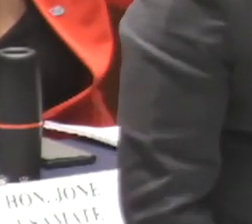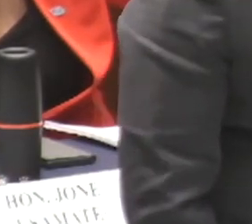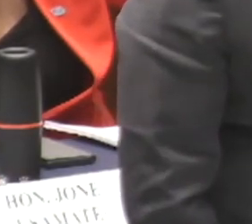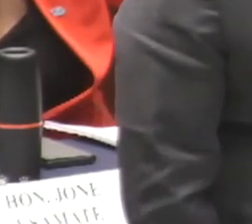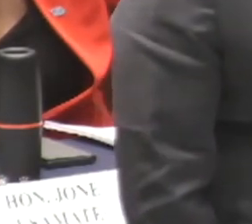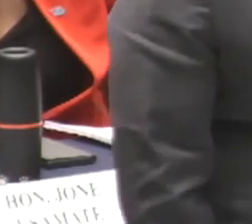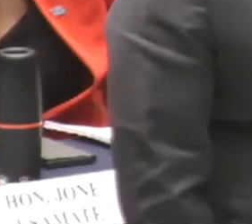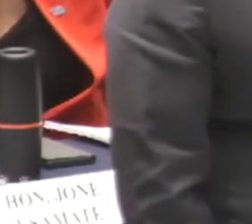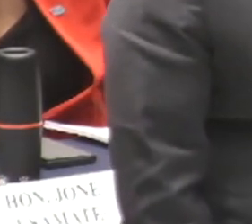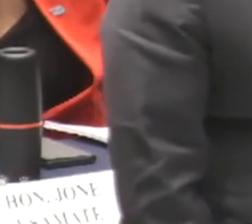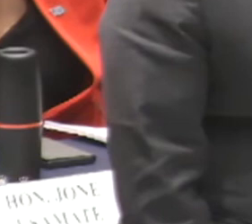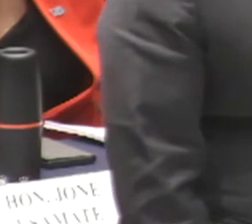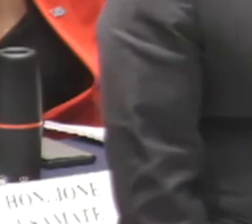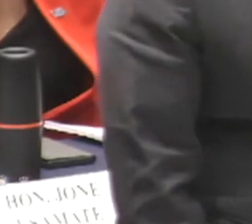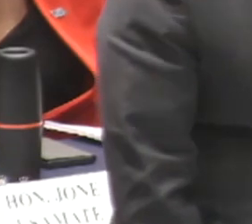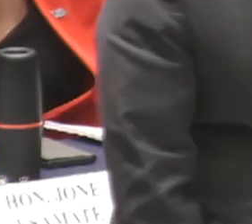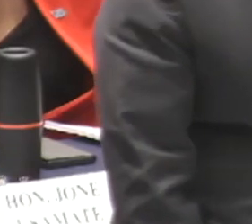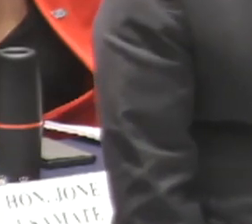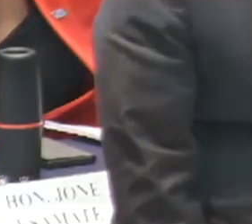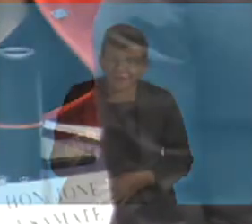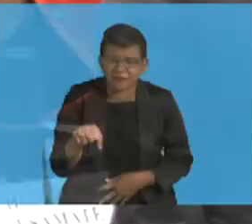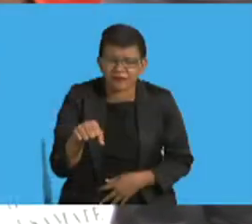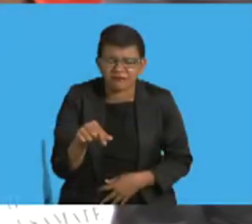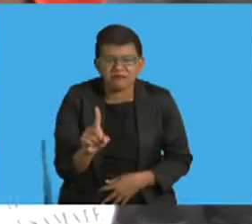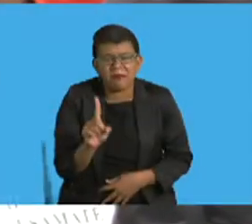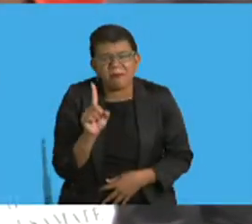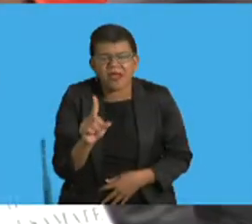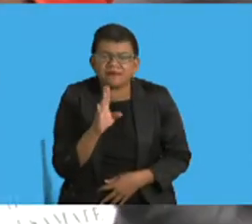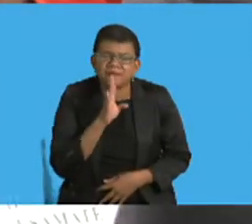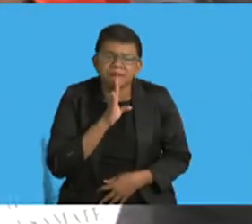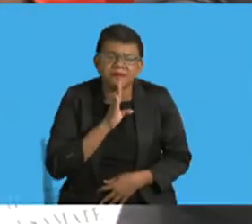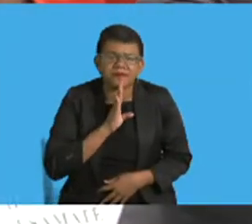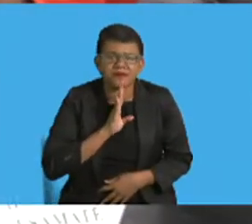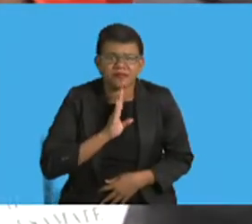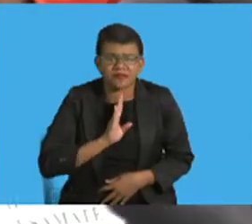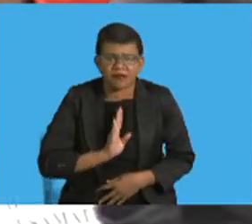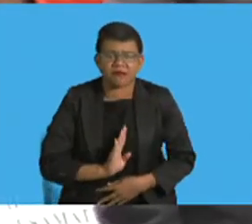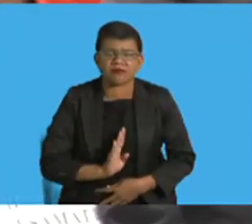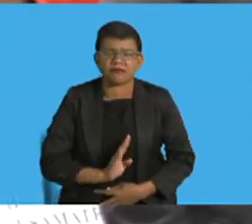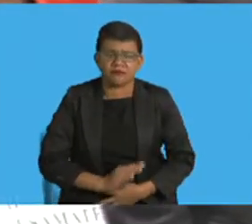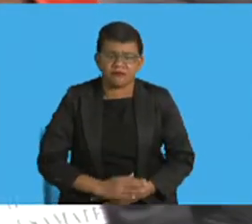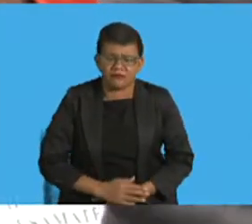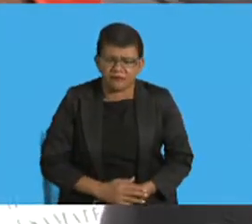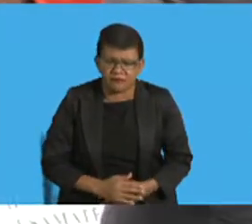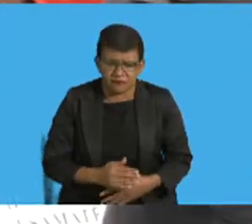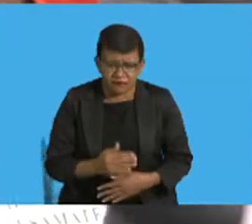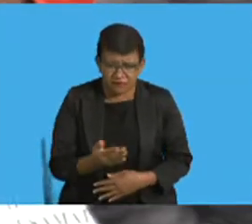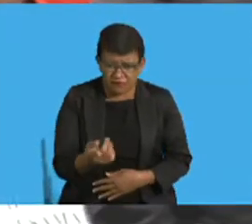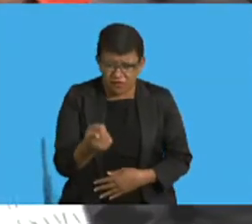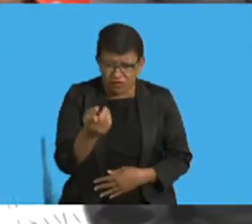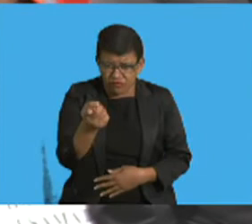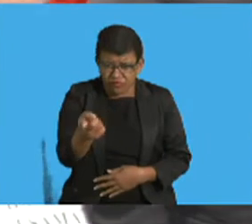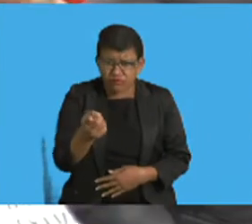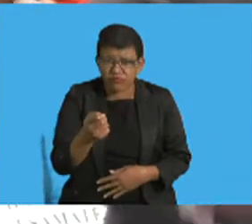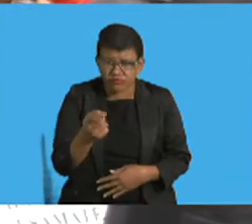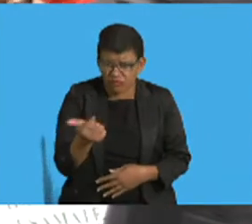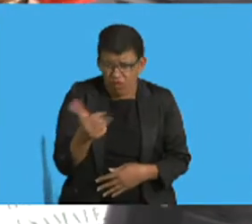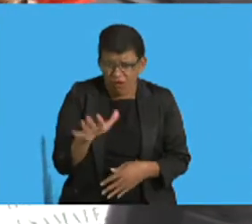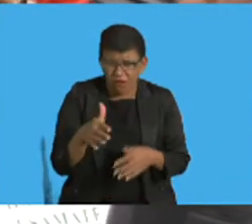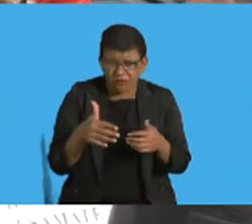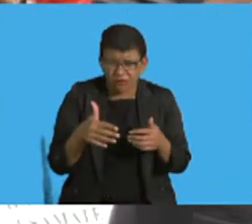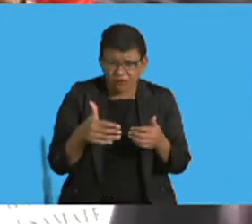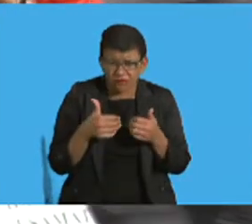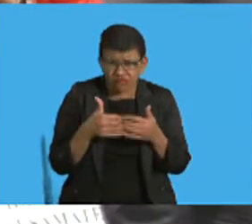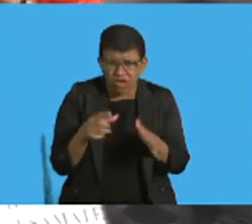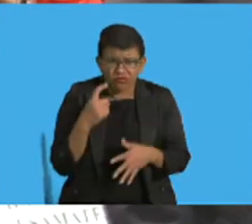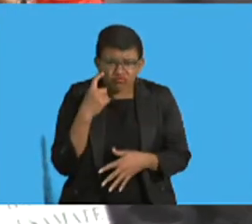He said, of course. Unfortunately, that was a good spirit, but he had already started the train. Unfortunately, that